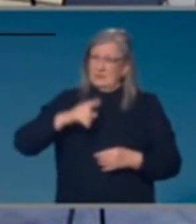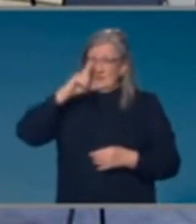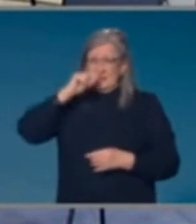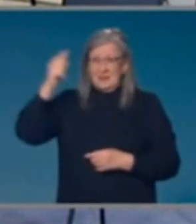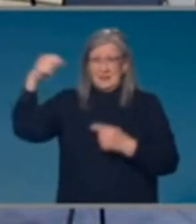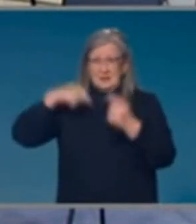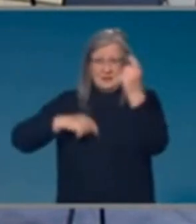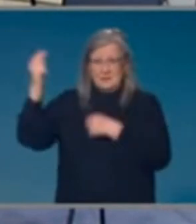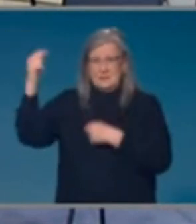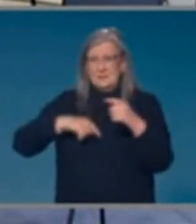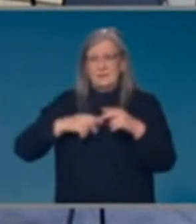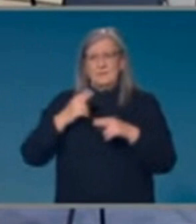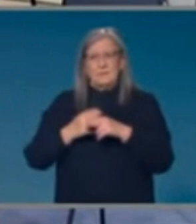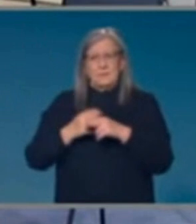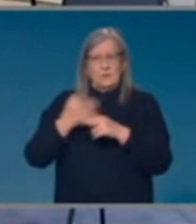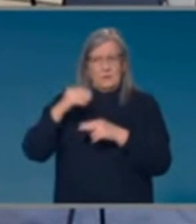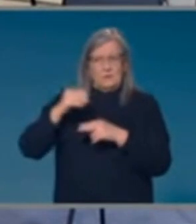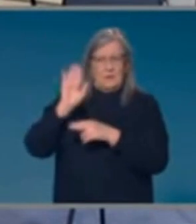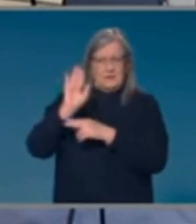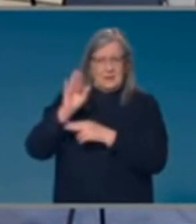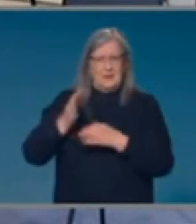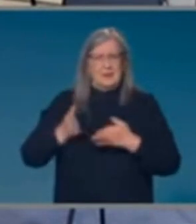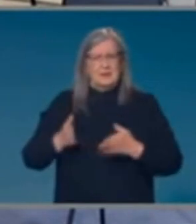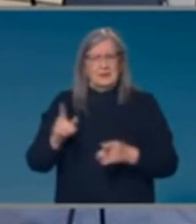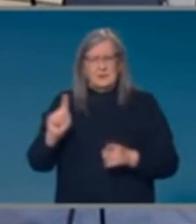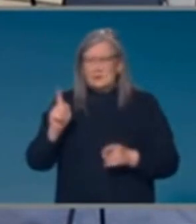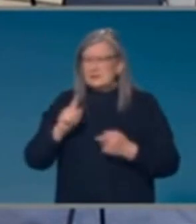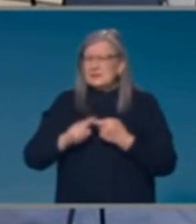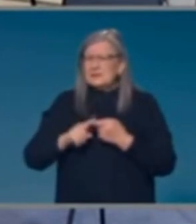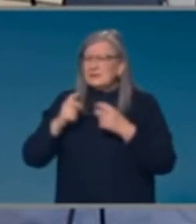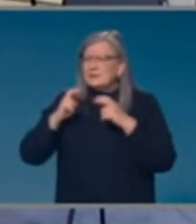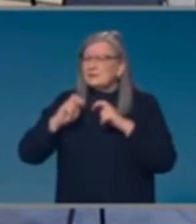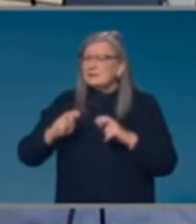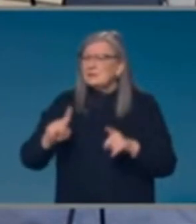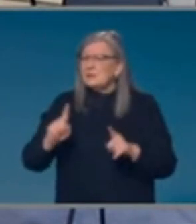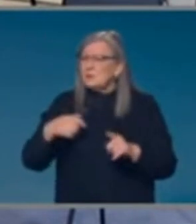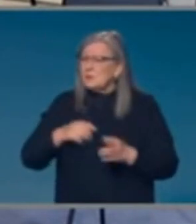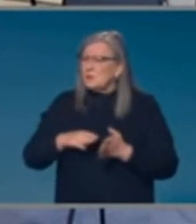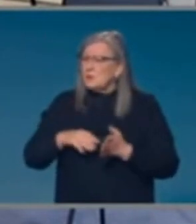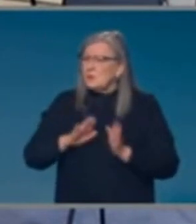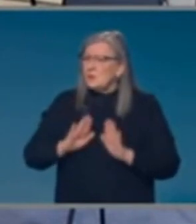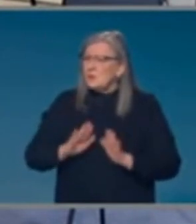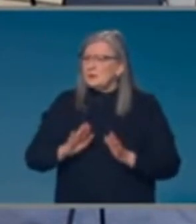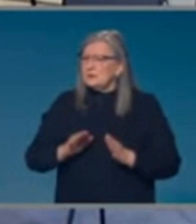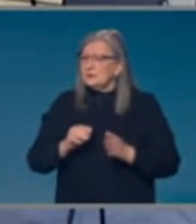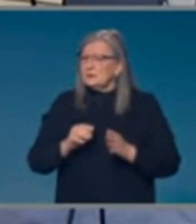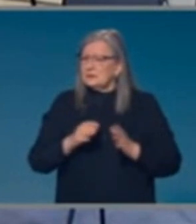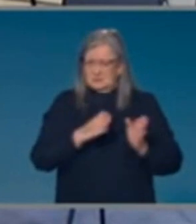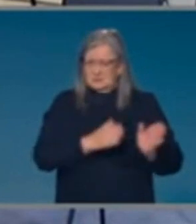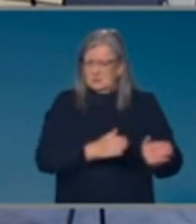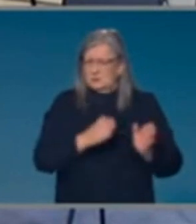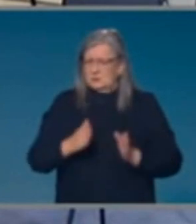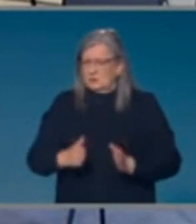Is that something we're still exploring, or are we going to hold off until Phase D, given how well the vaccine rollout is going